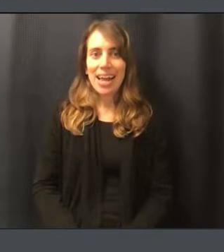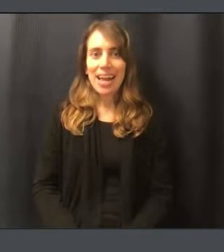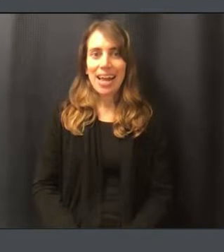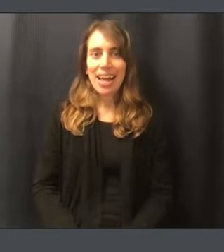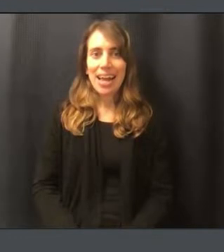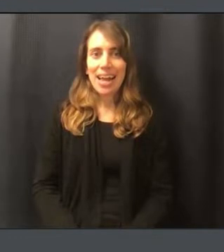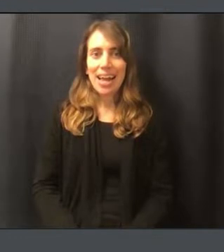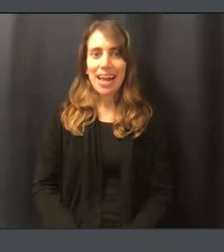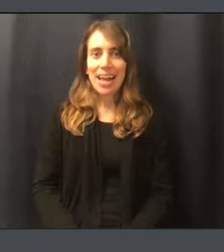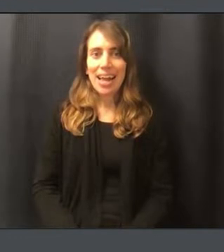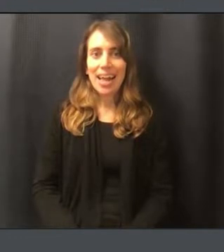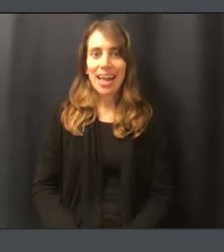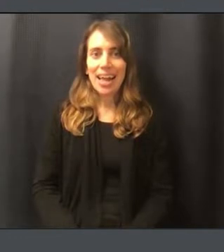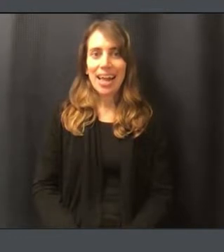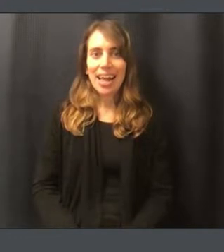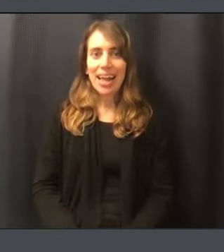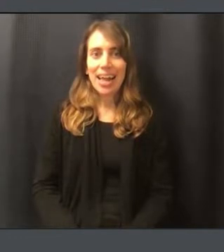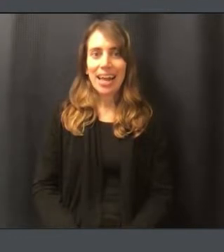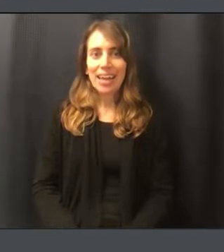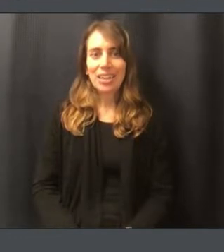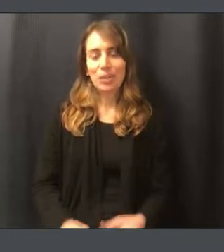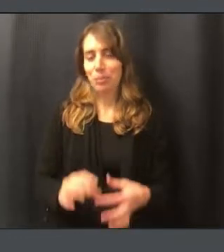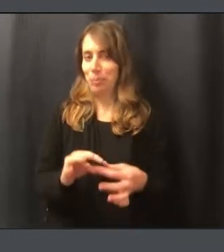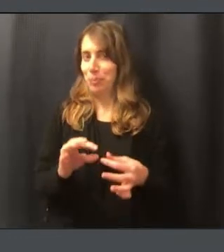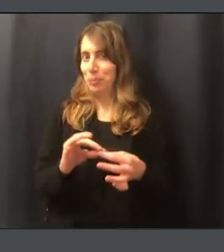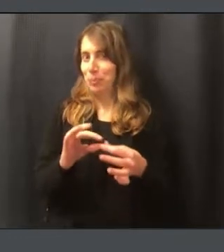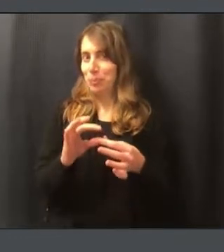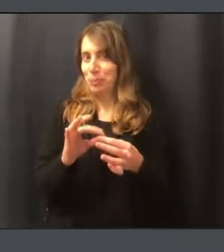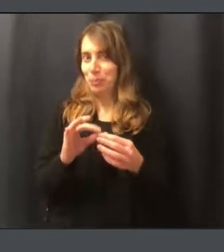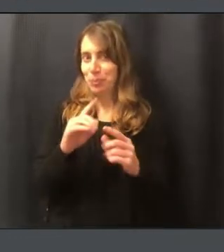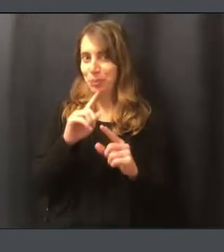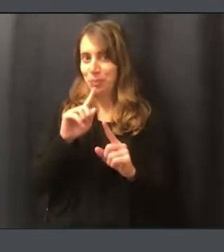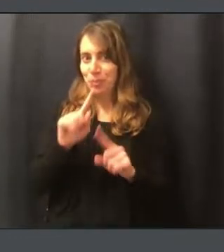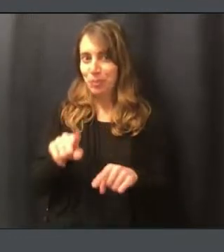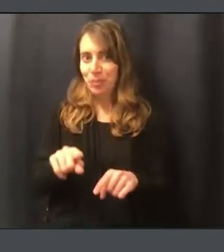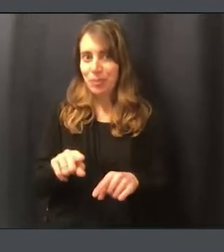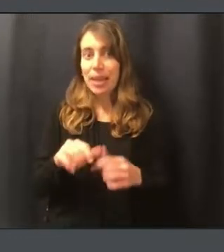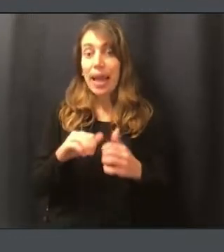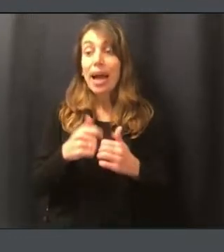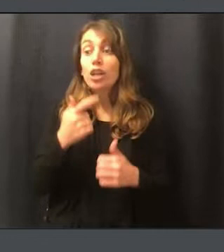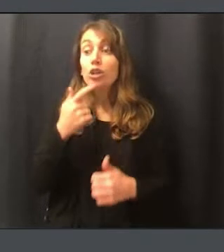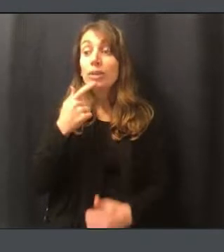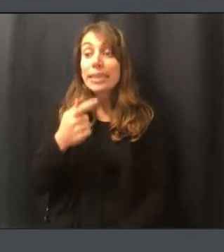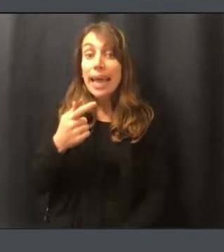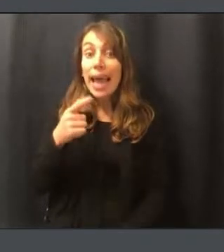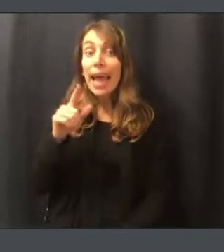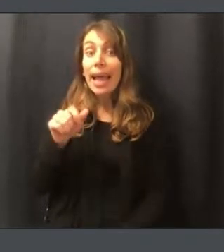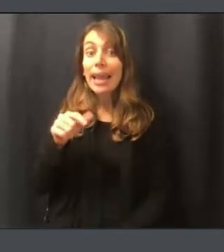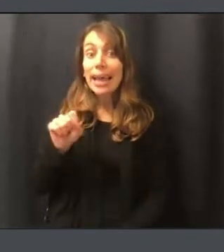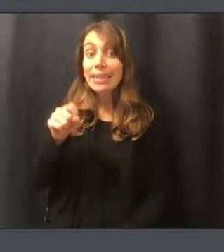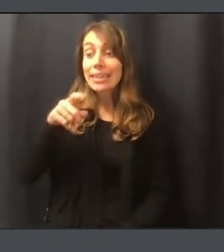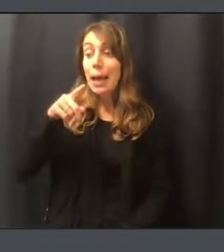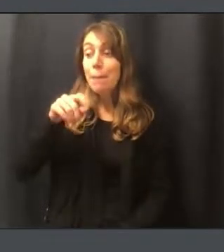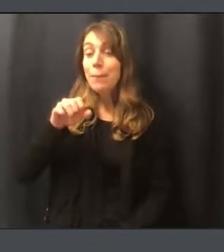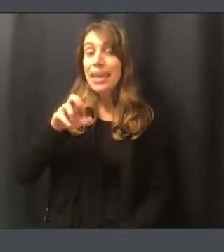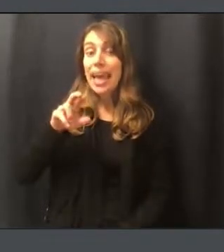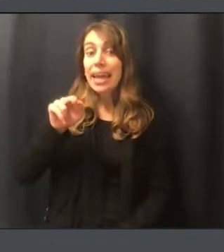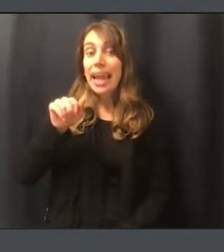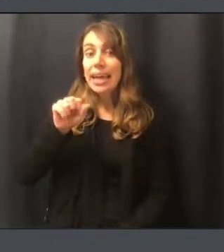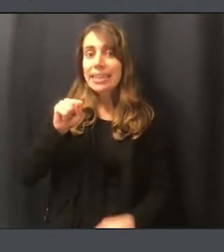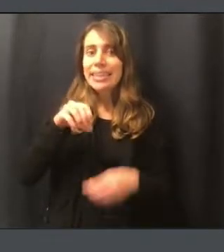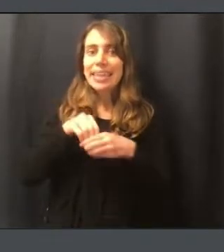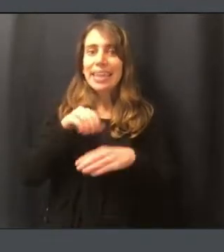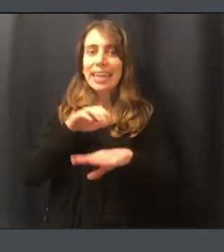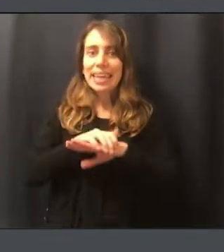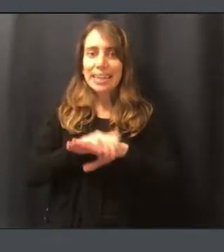Esa parece como la mía. Sí. ¿Cómo se dice piernas? ¿Cómo se dice piernas en inglés?